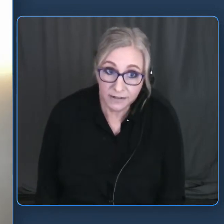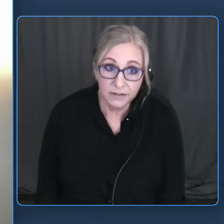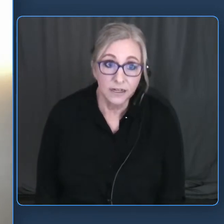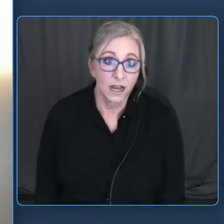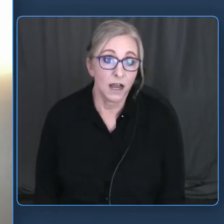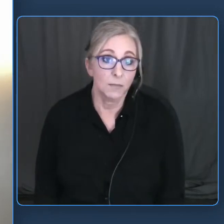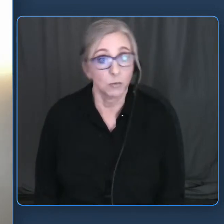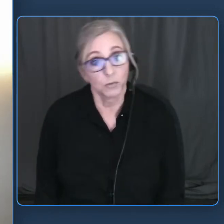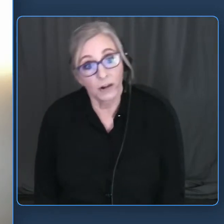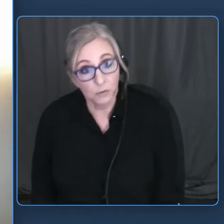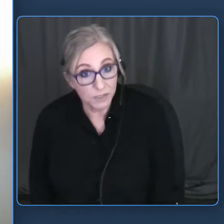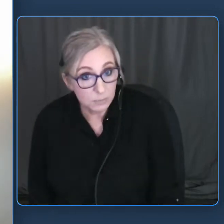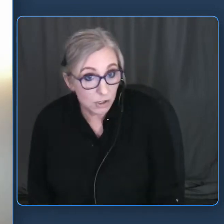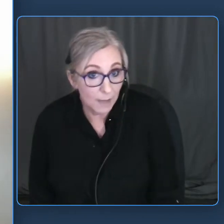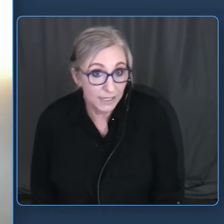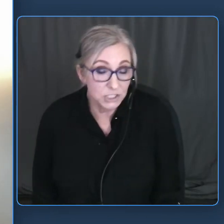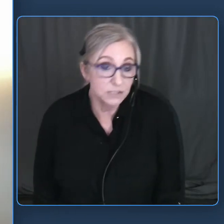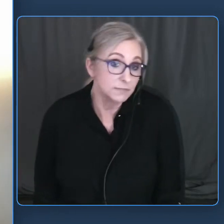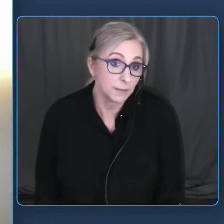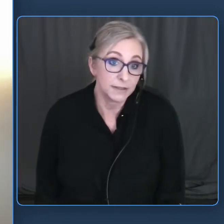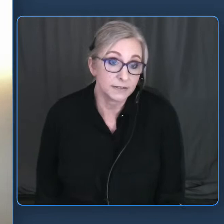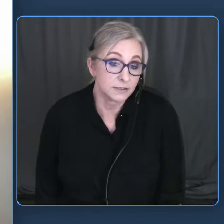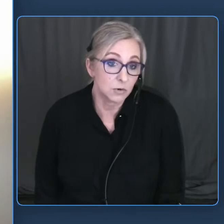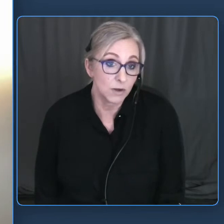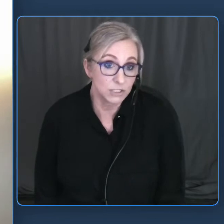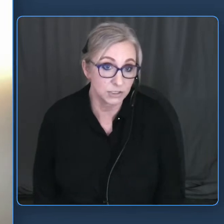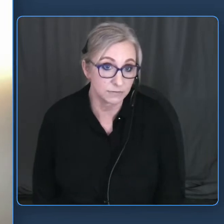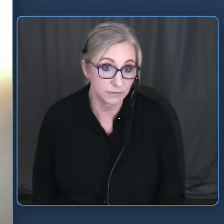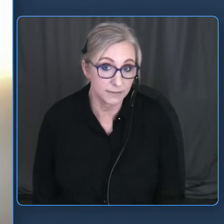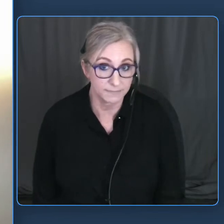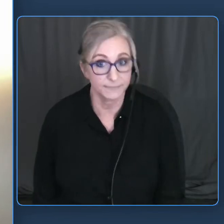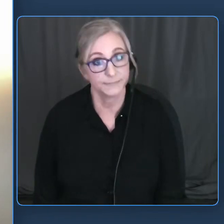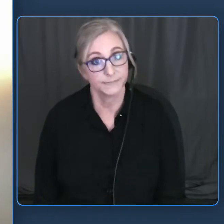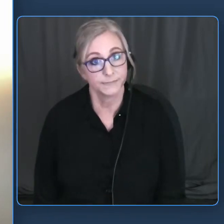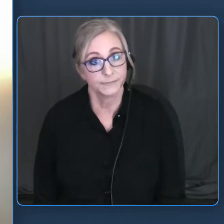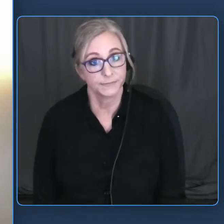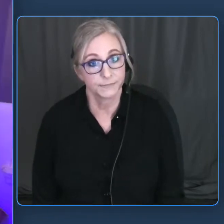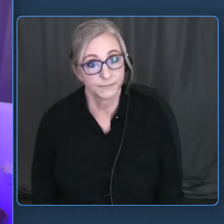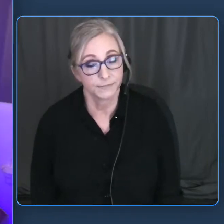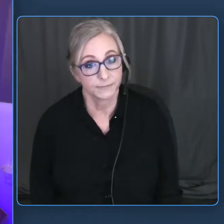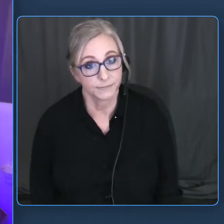ADA under reasonable accommodation? I mean, that's a good question, right?